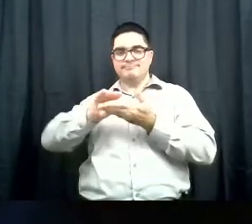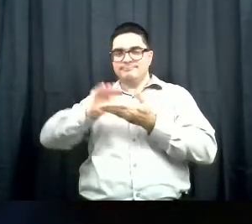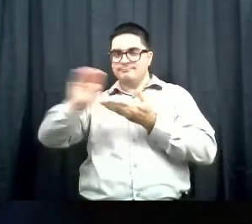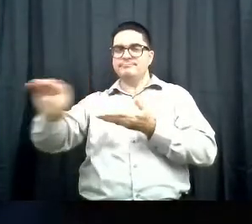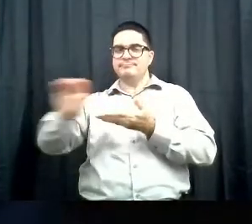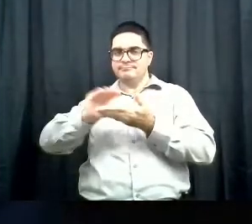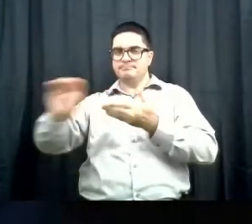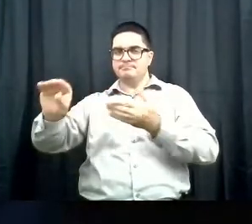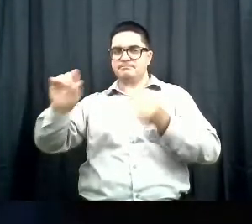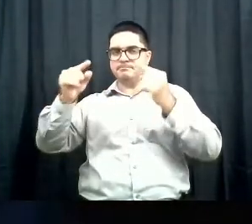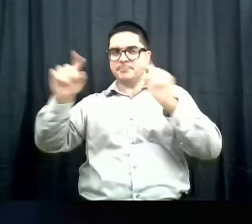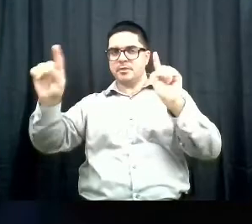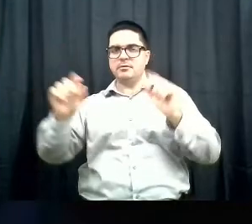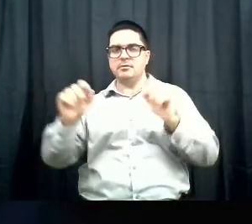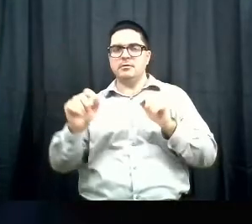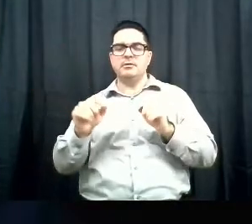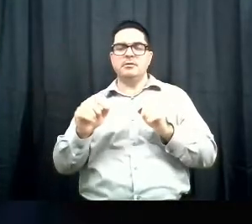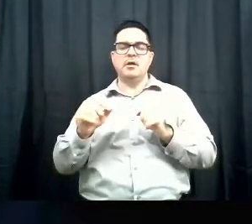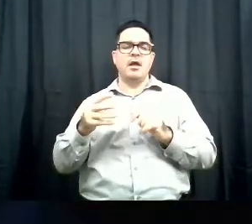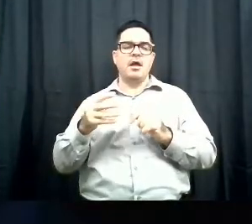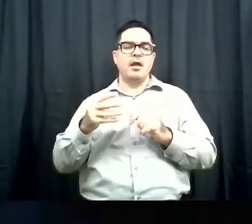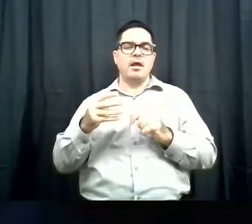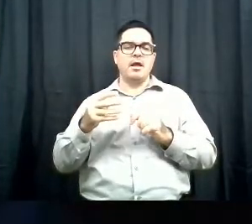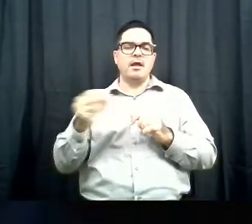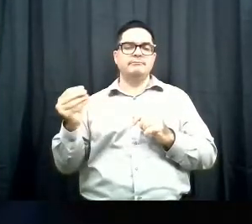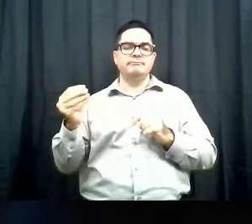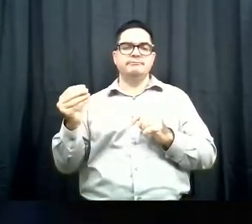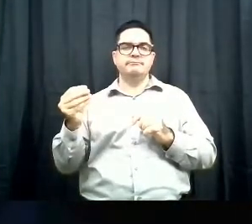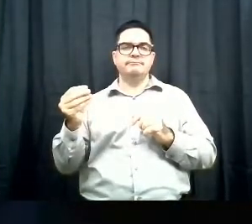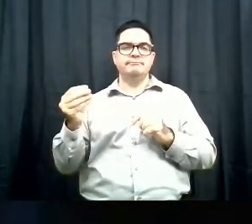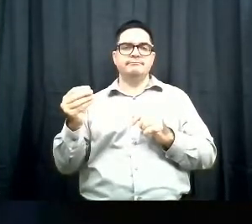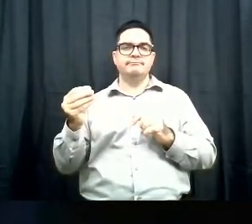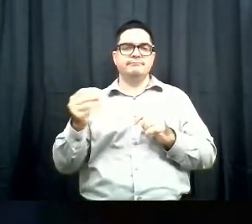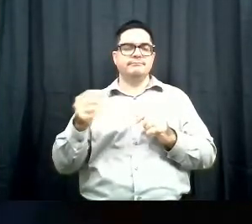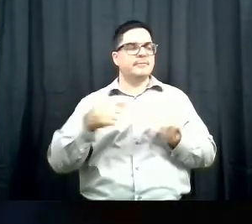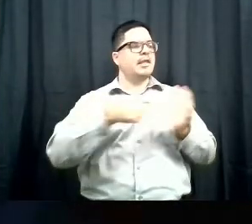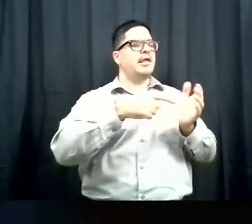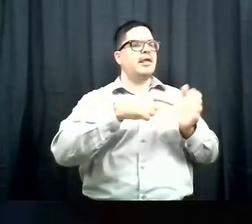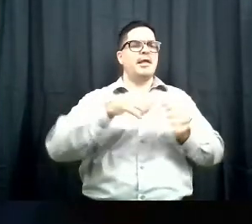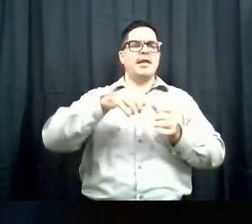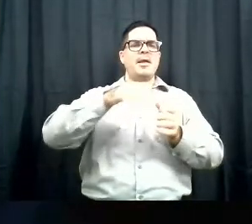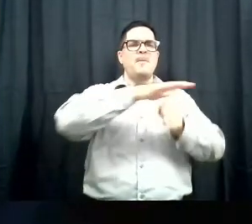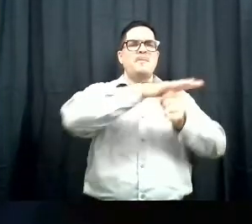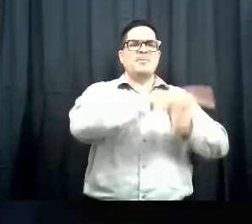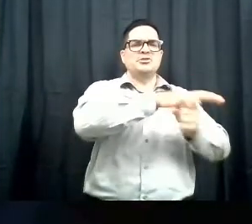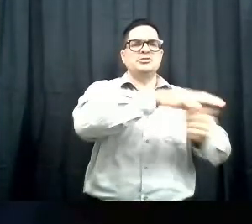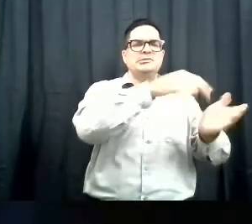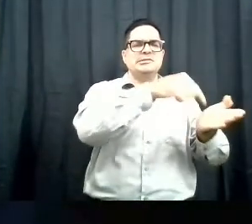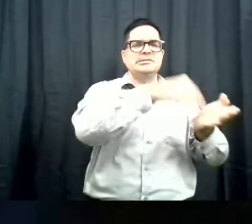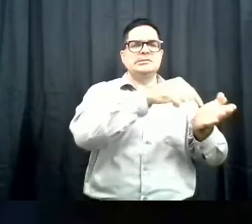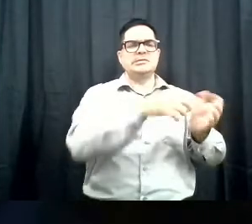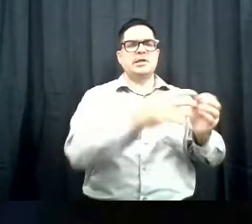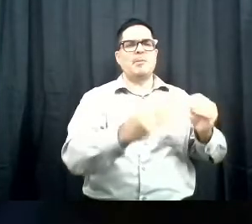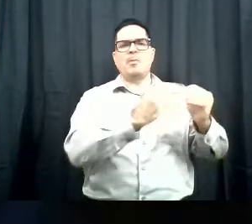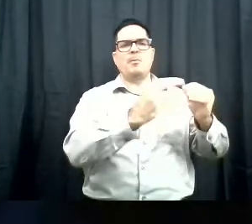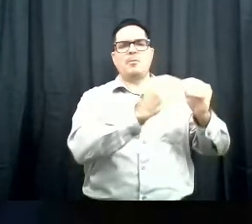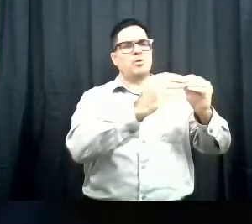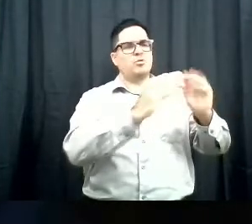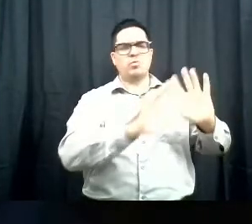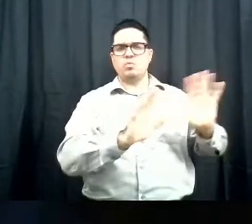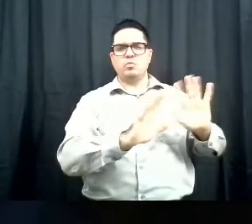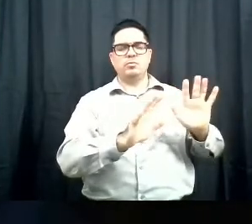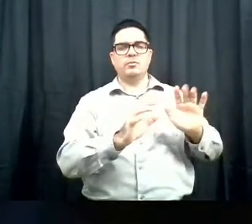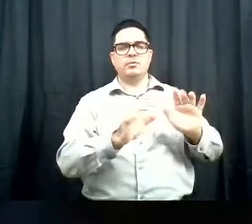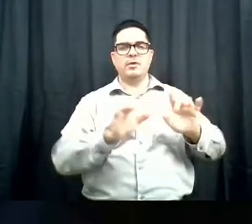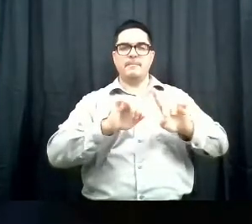the budget and without putting additional pressure. However, as I stated in the letter, and based